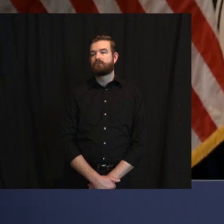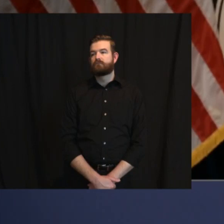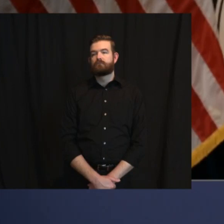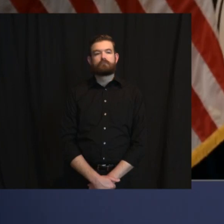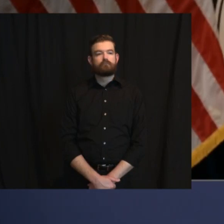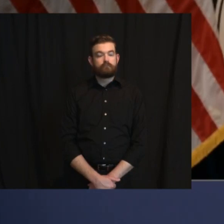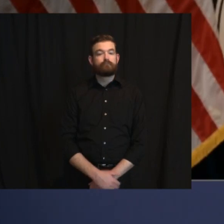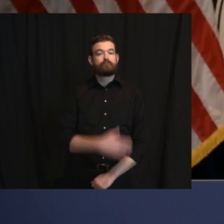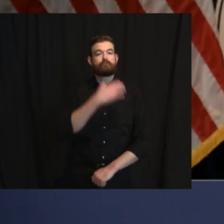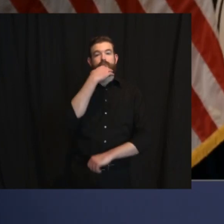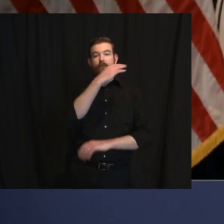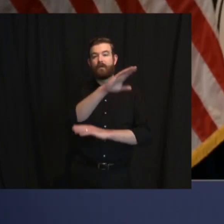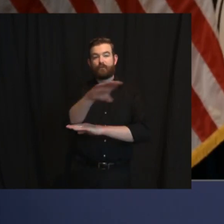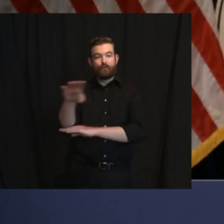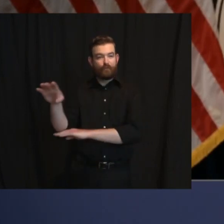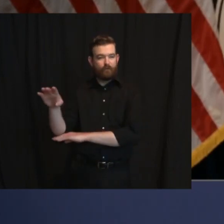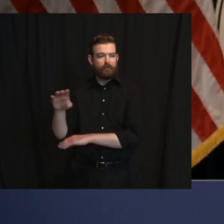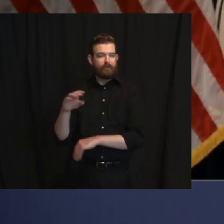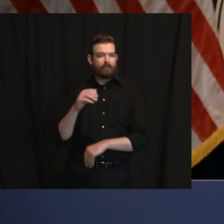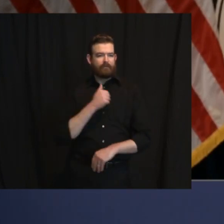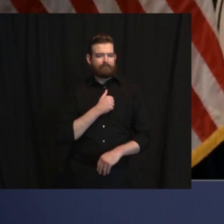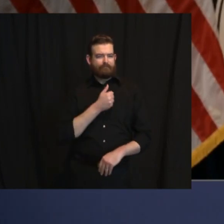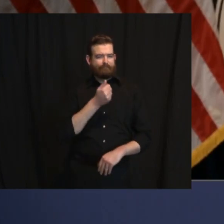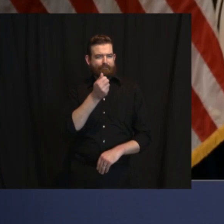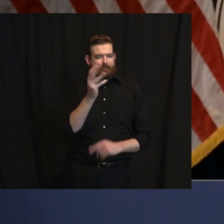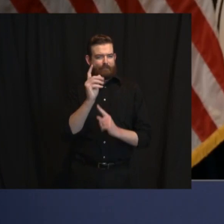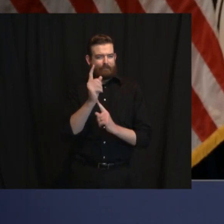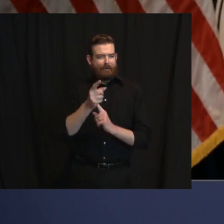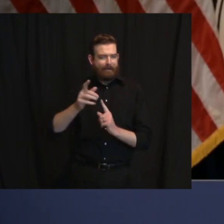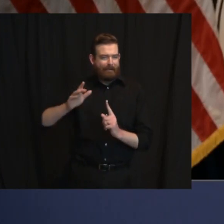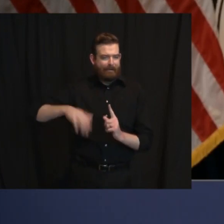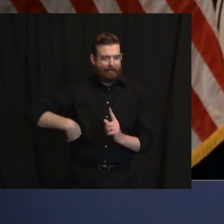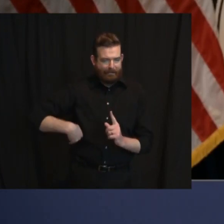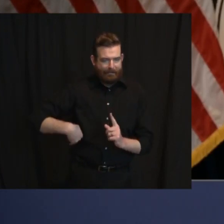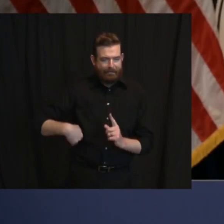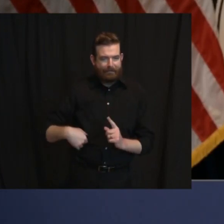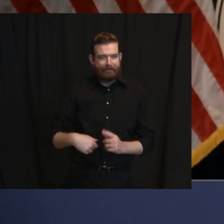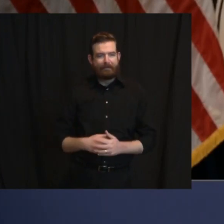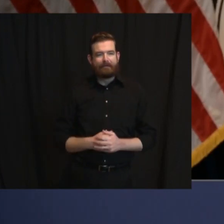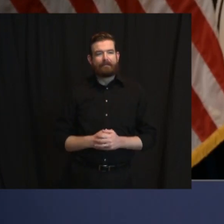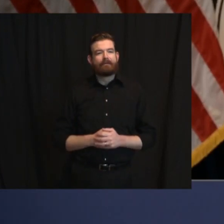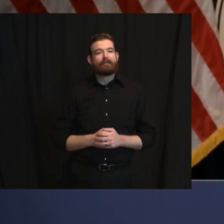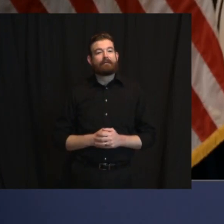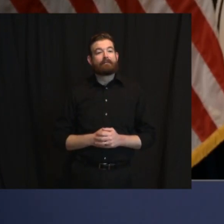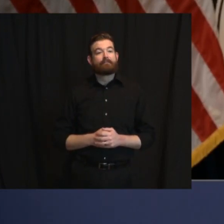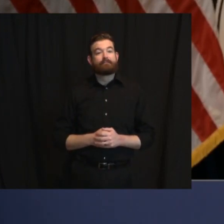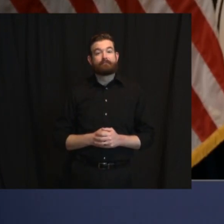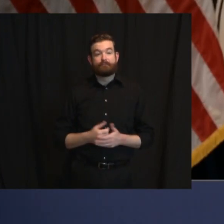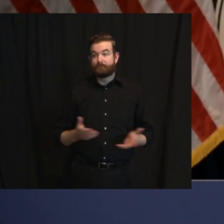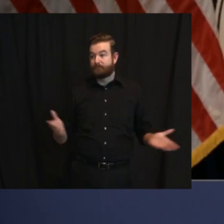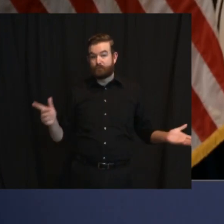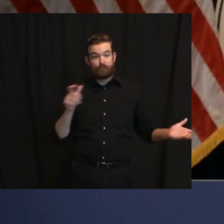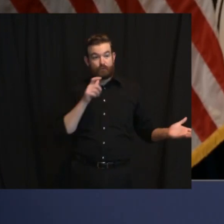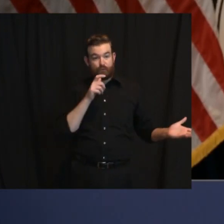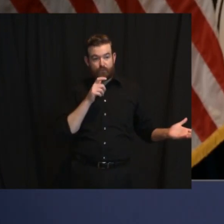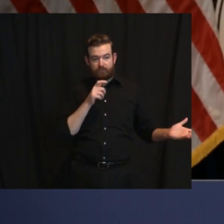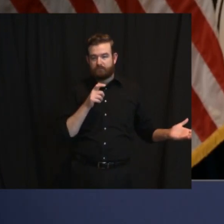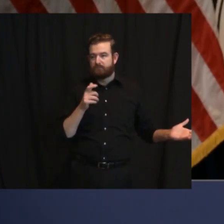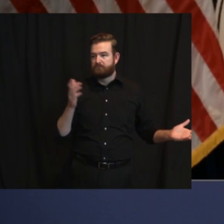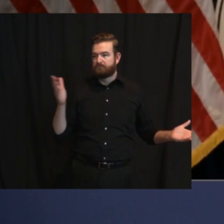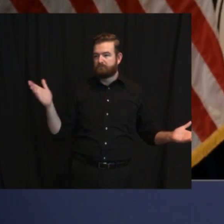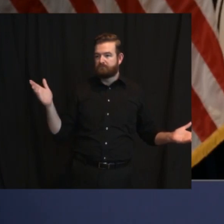Good afternoon, everyone. Sorry to be a couple behind. We'll get right at it. I'm joined to my right by the woman who needs no introduction, the Commissioner of the Department of